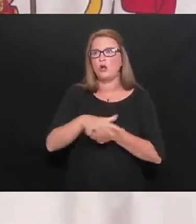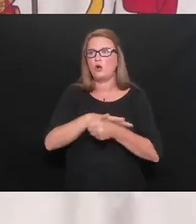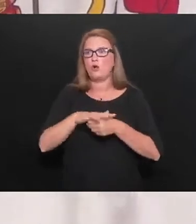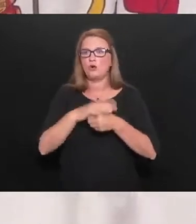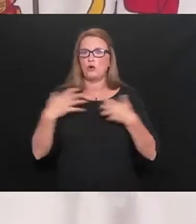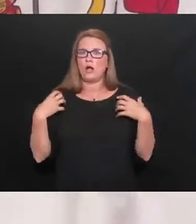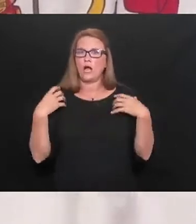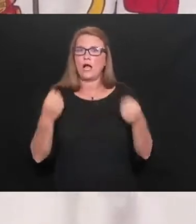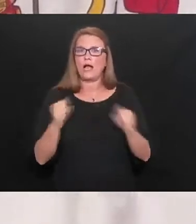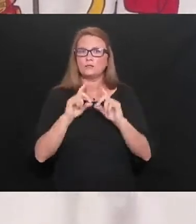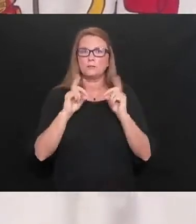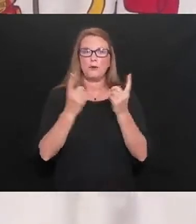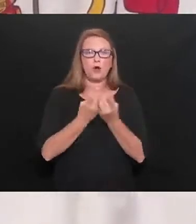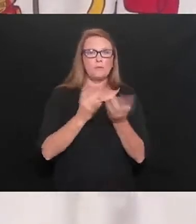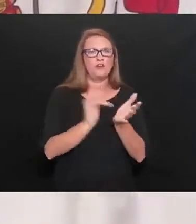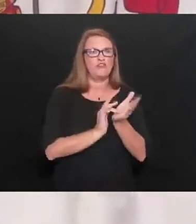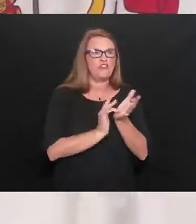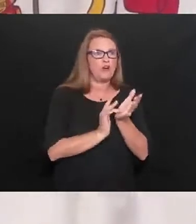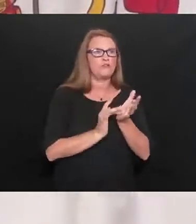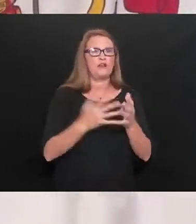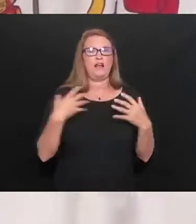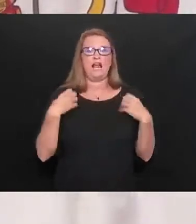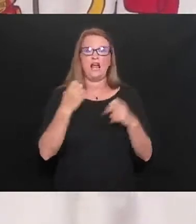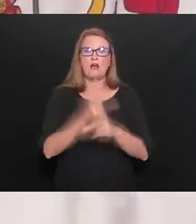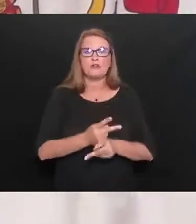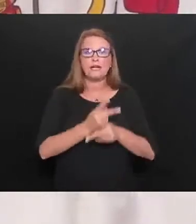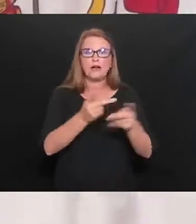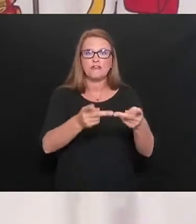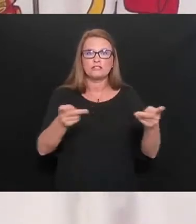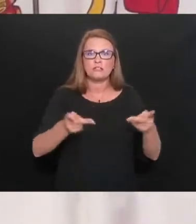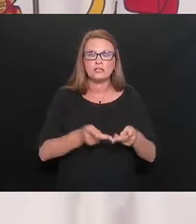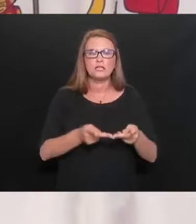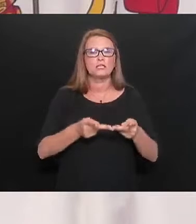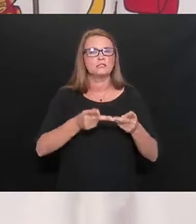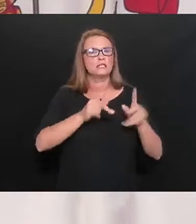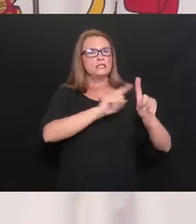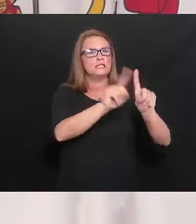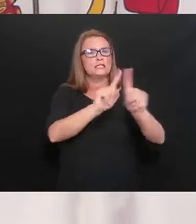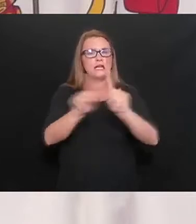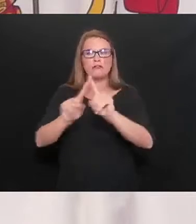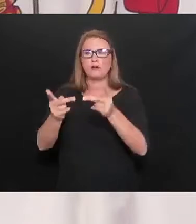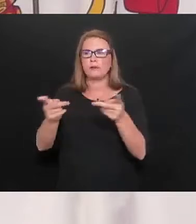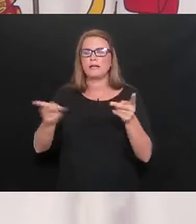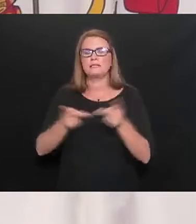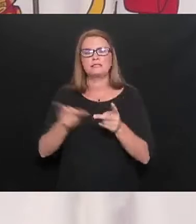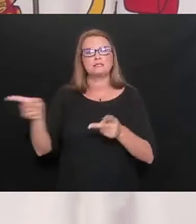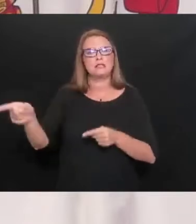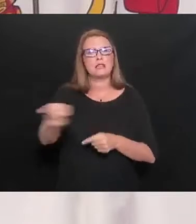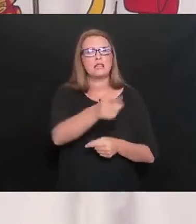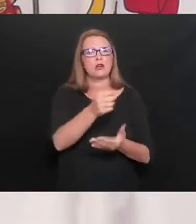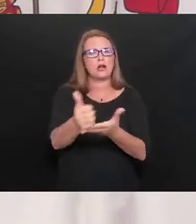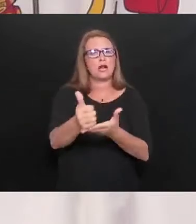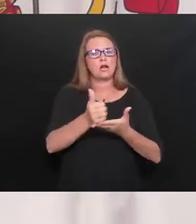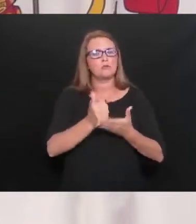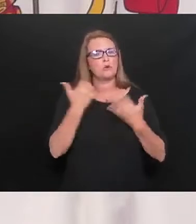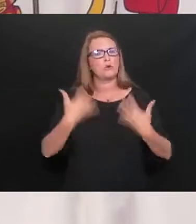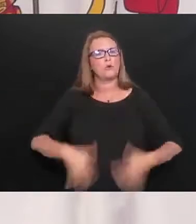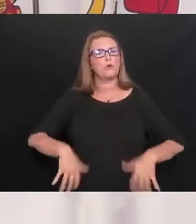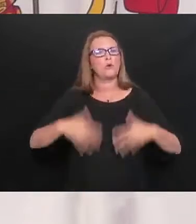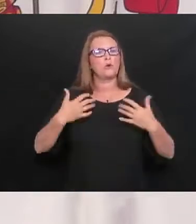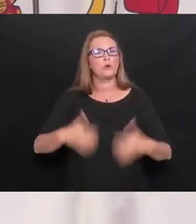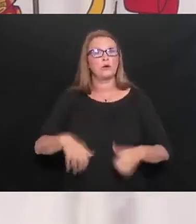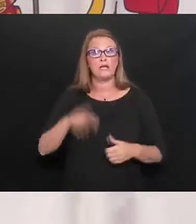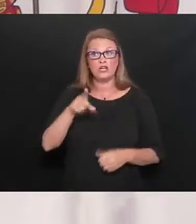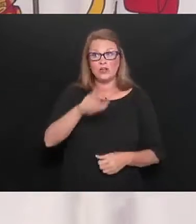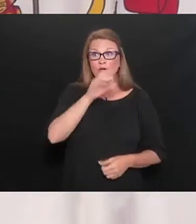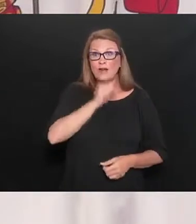local pharmacies, healthcare facilities, all the people, that are out there and everything. And I've told you over and over that if you're